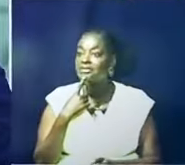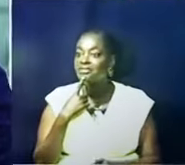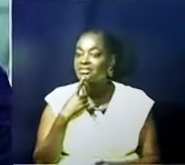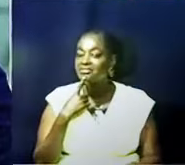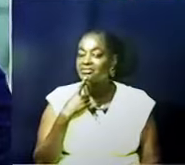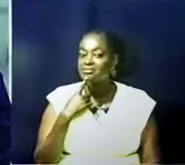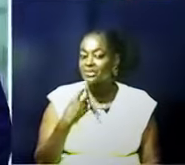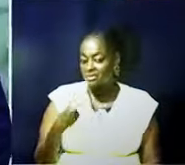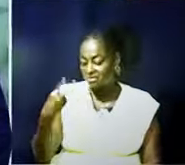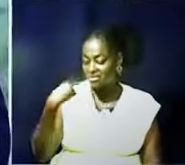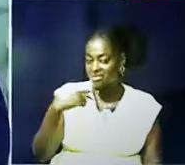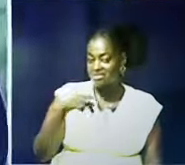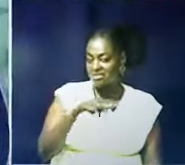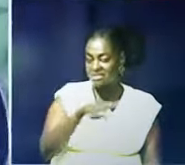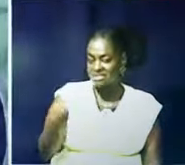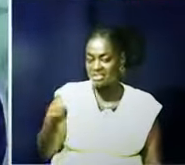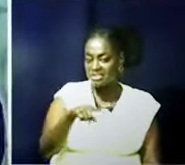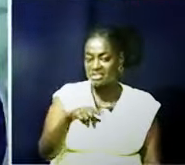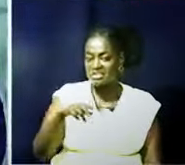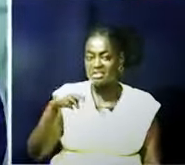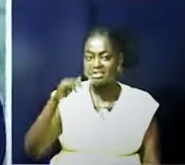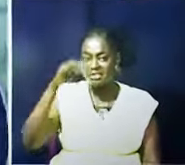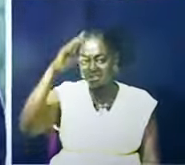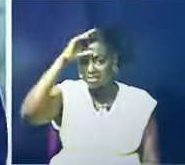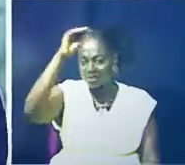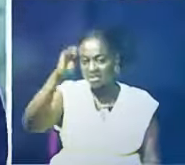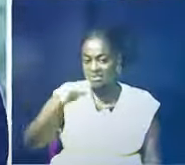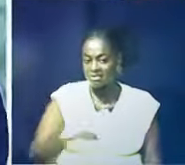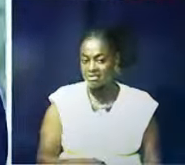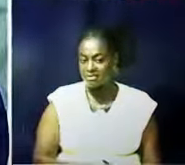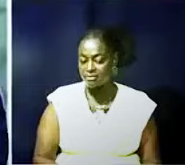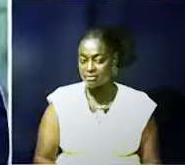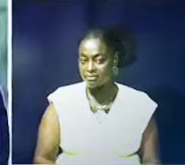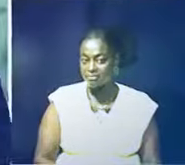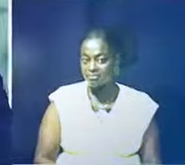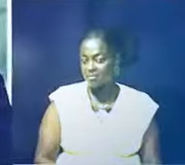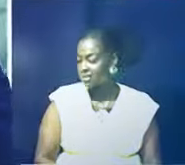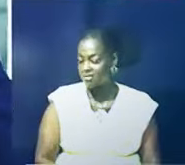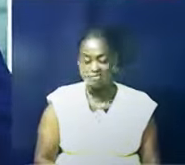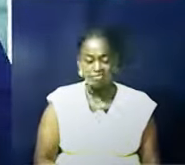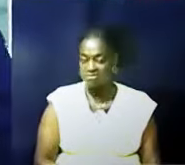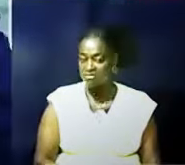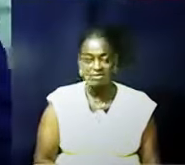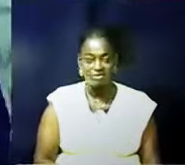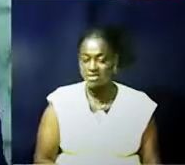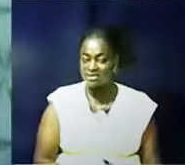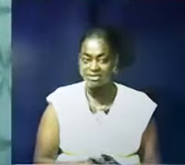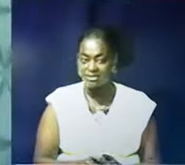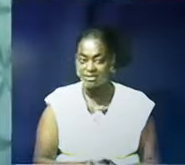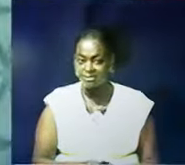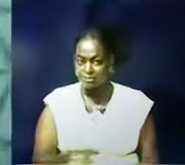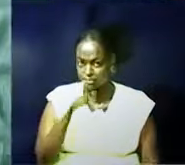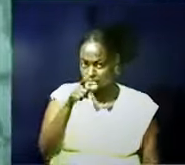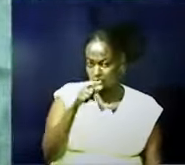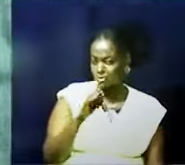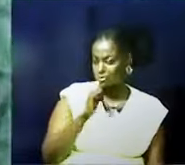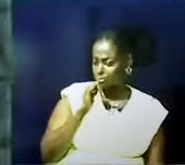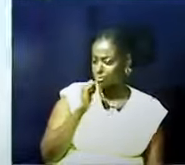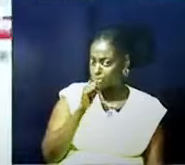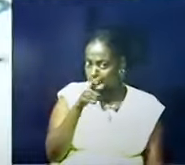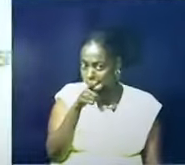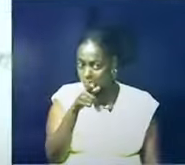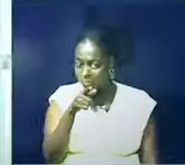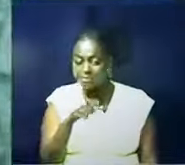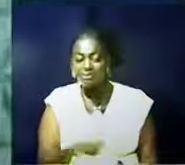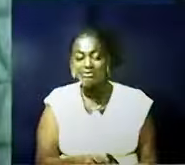They will shake their head. But they will say, anyways, what can we do for